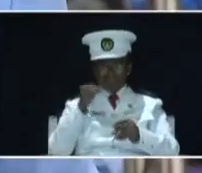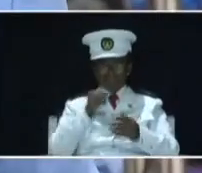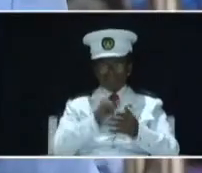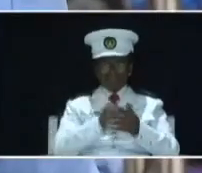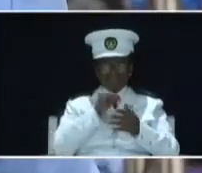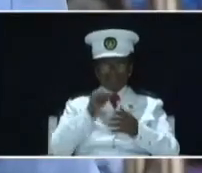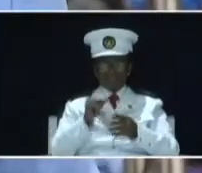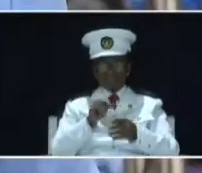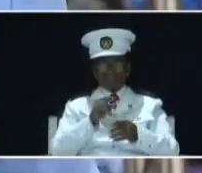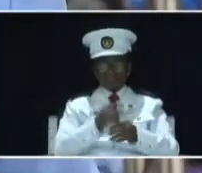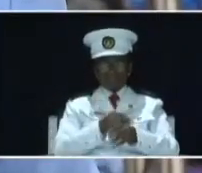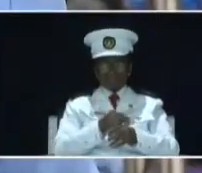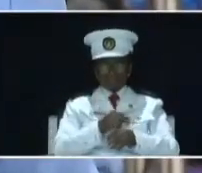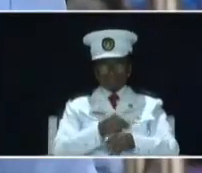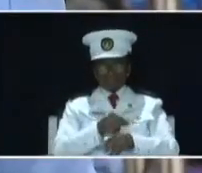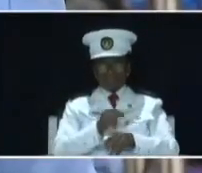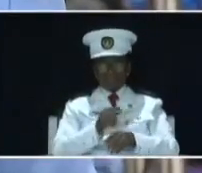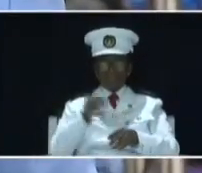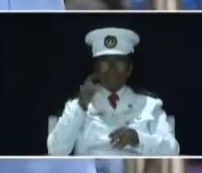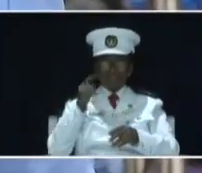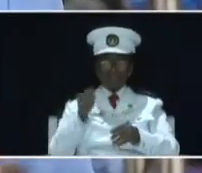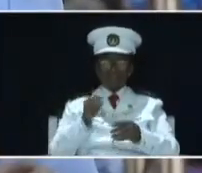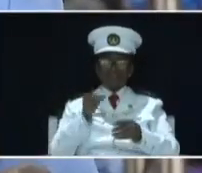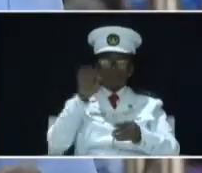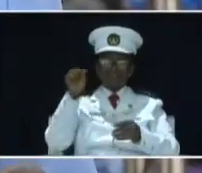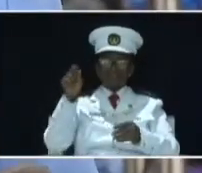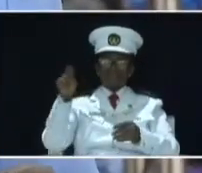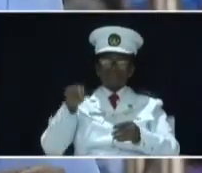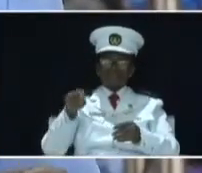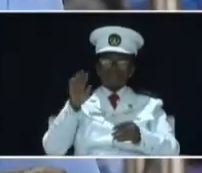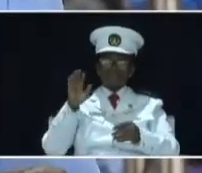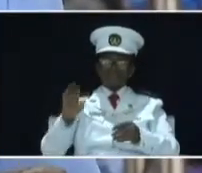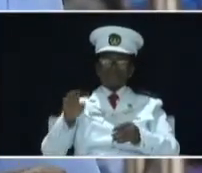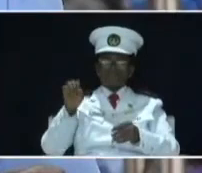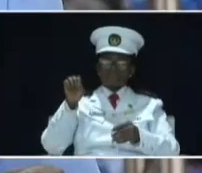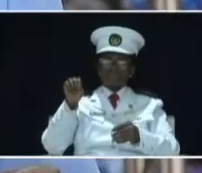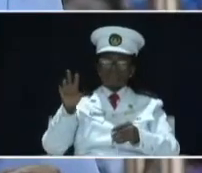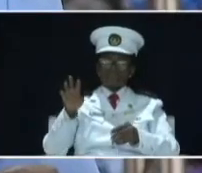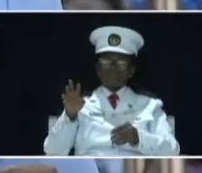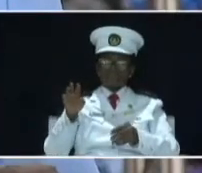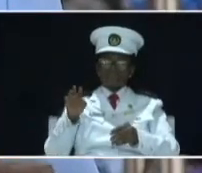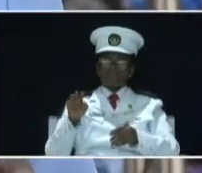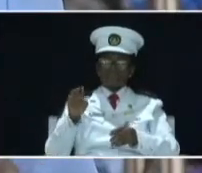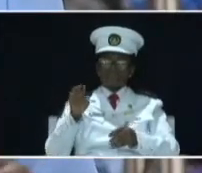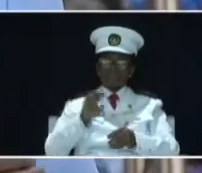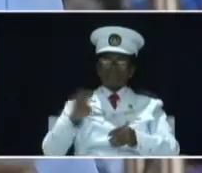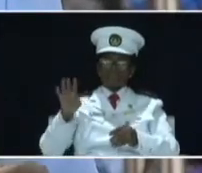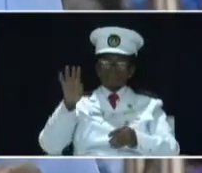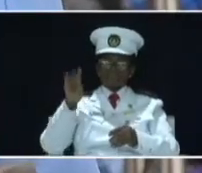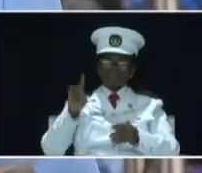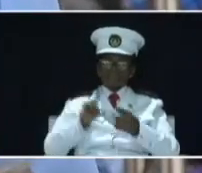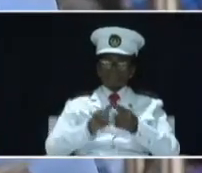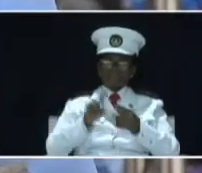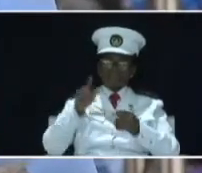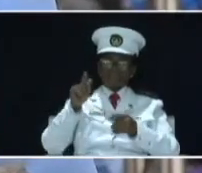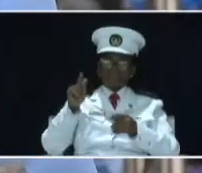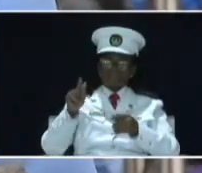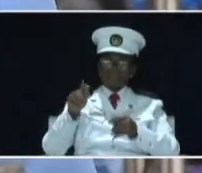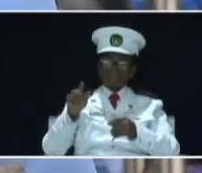John chapter 12, verse 28 to 29. John 12, from verse 28 to